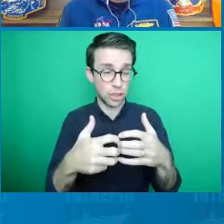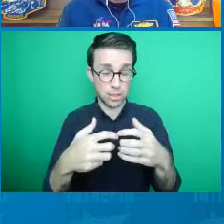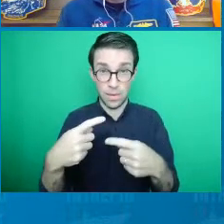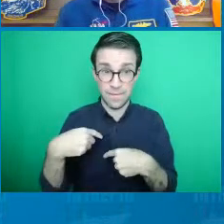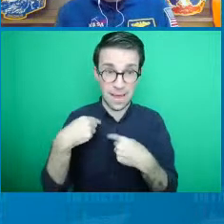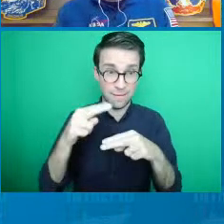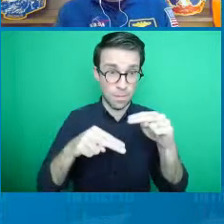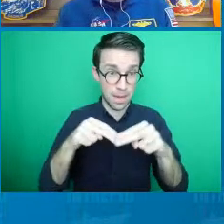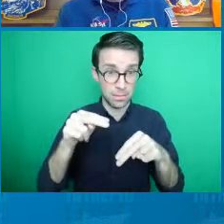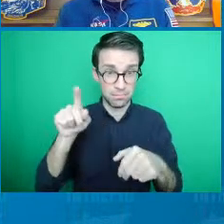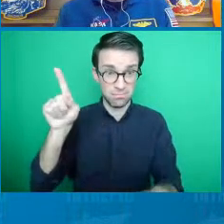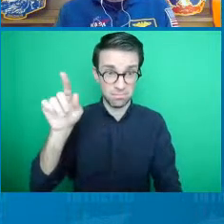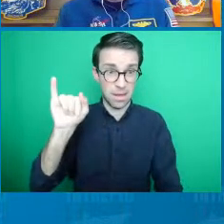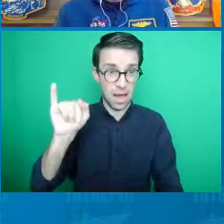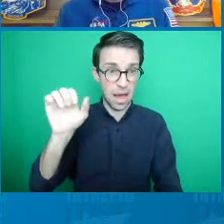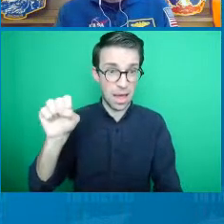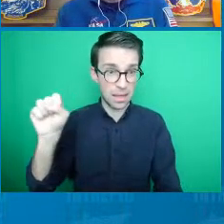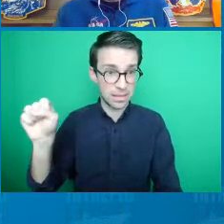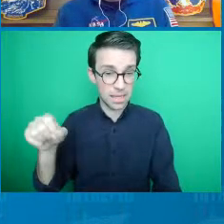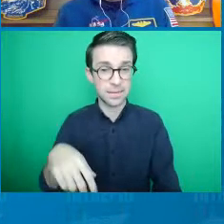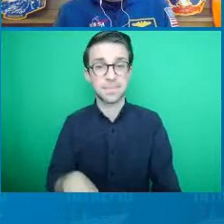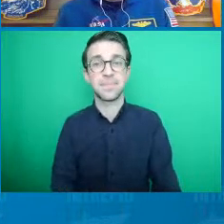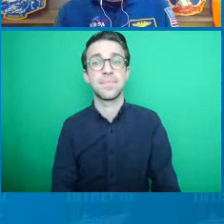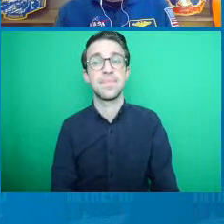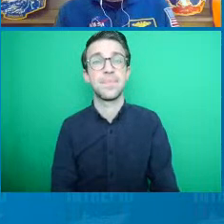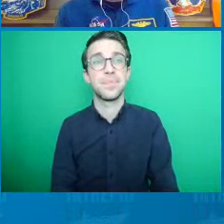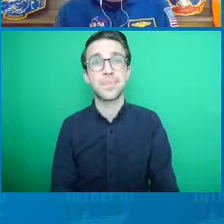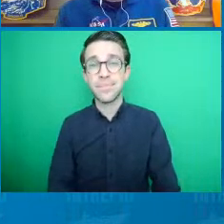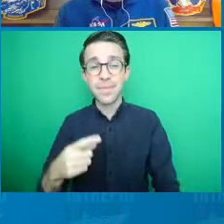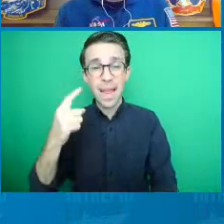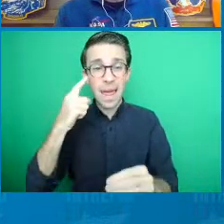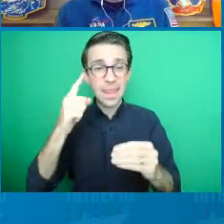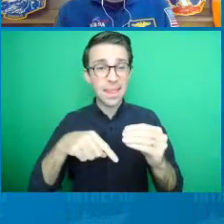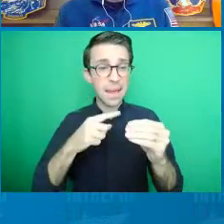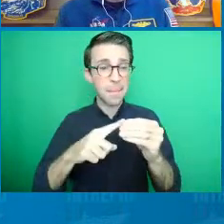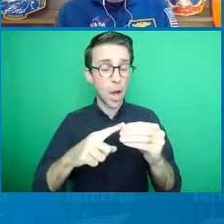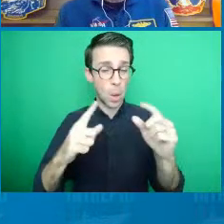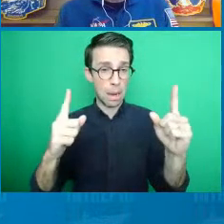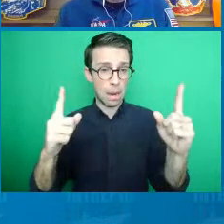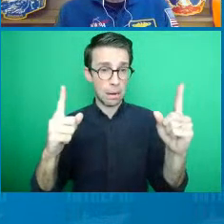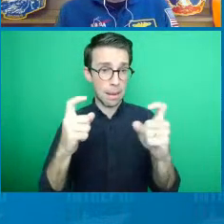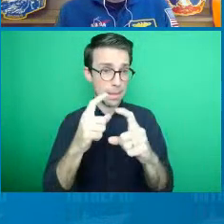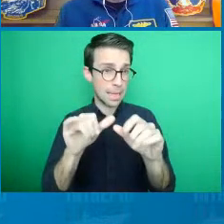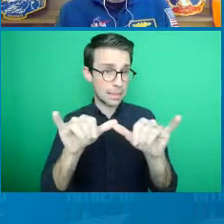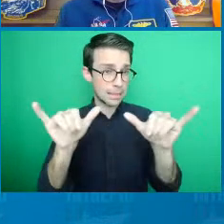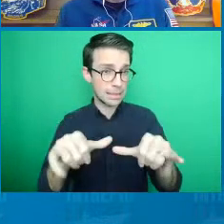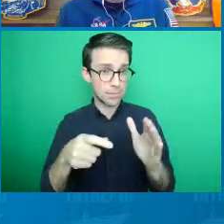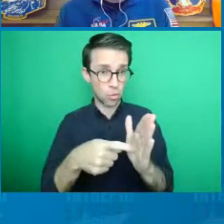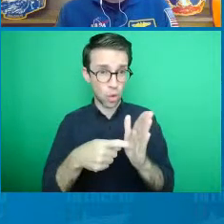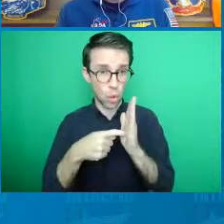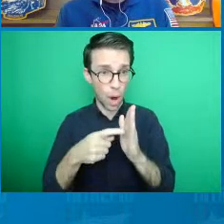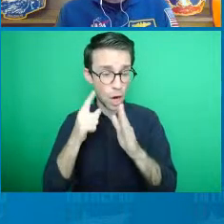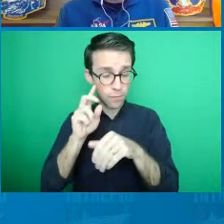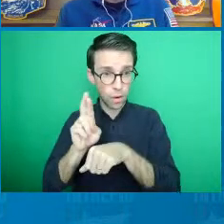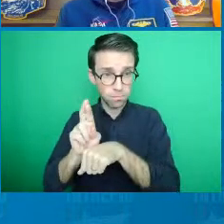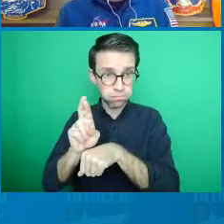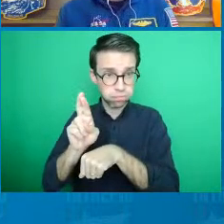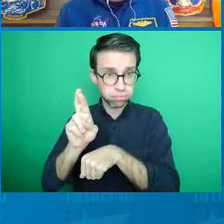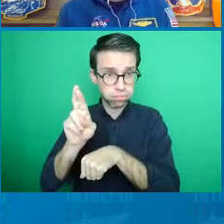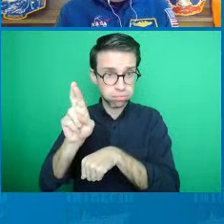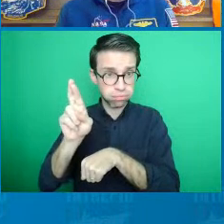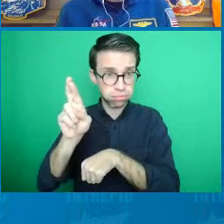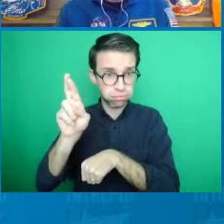Space Station. You think about the complicated systems required to launch a space vehicle, space shuttle,